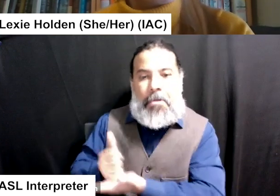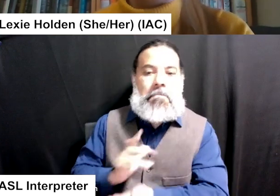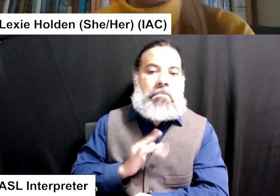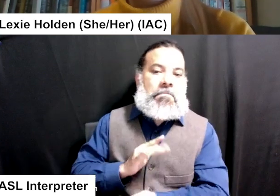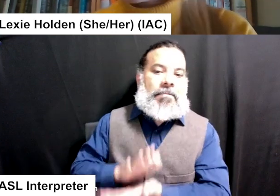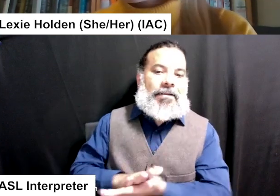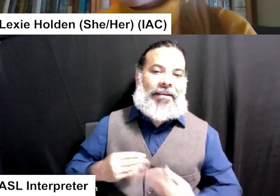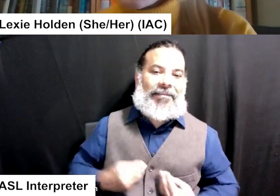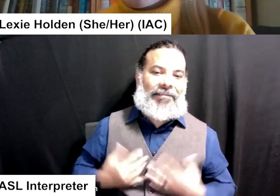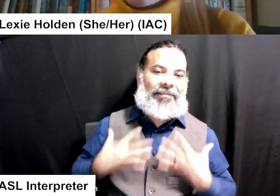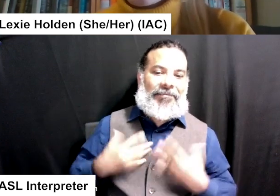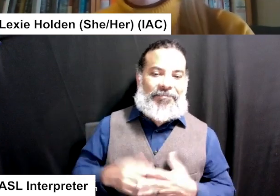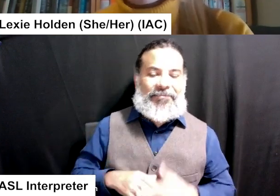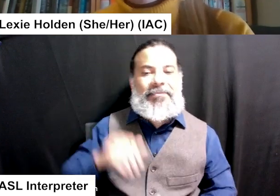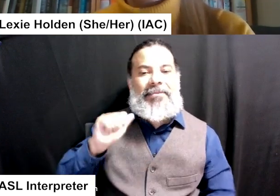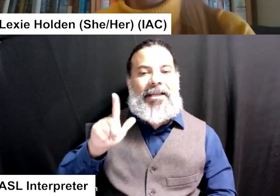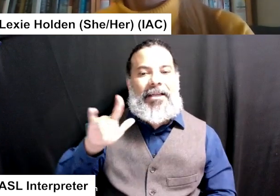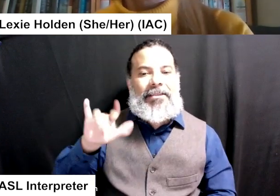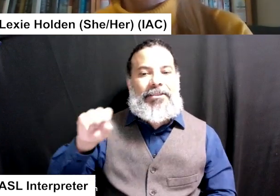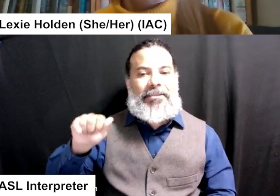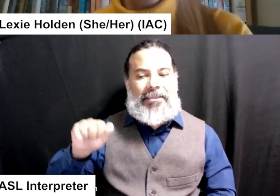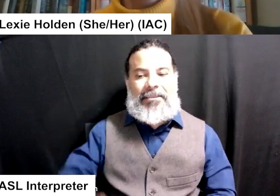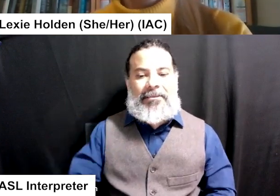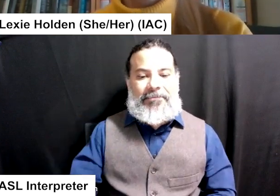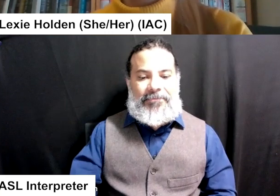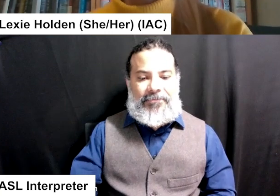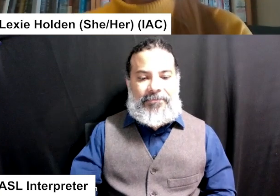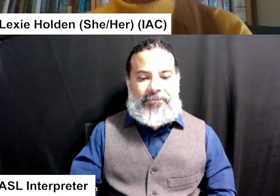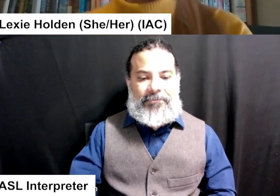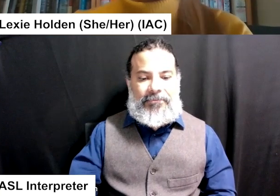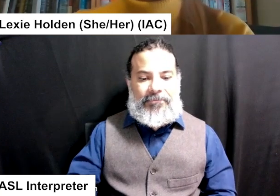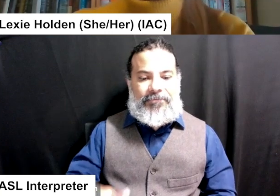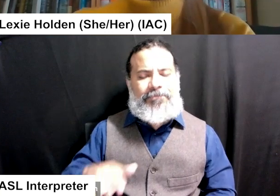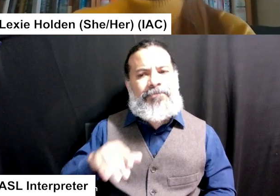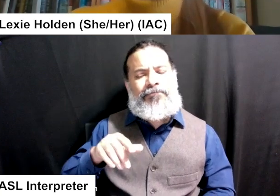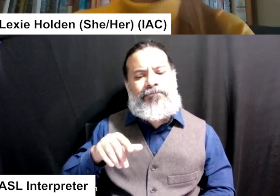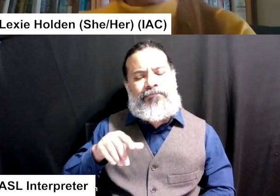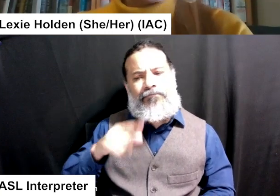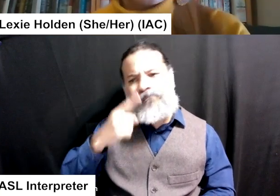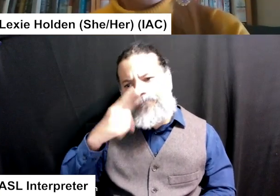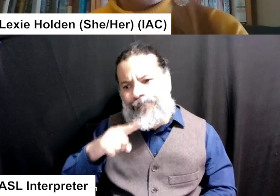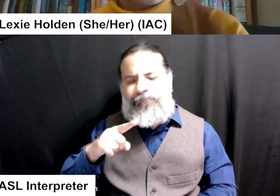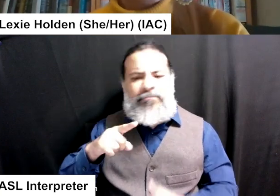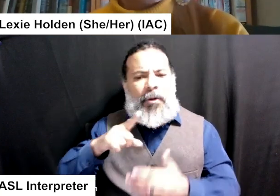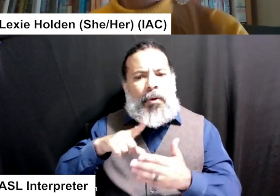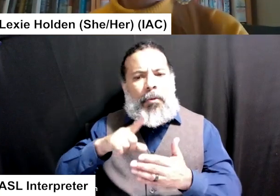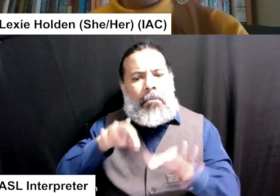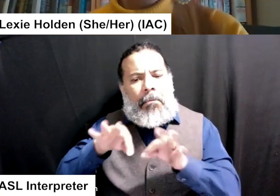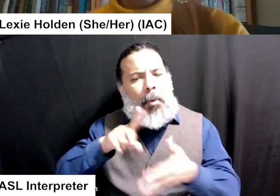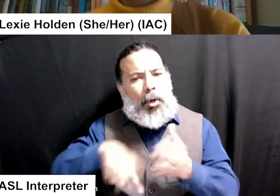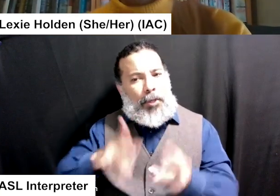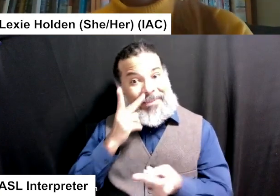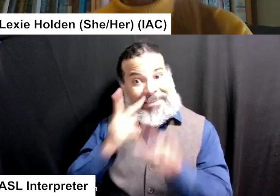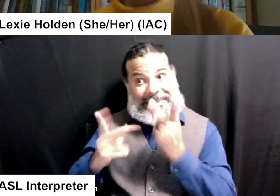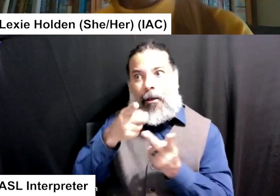And Allilsa, I'll come to you with the same question of, things that you've seen that have been working well and that you would like to